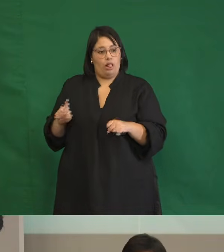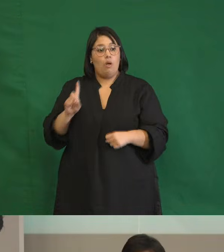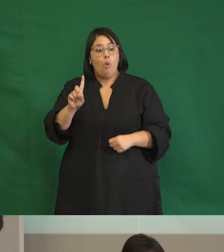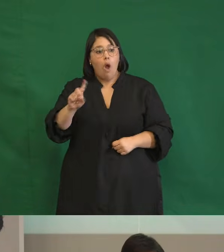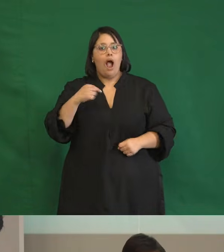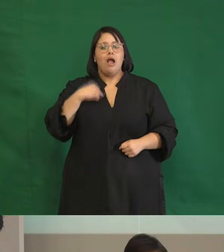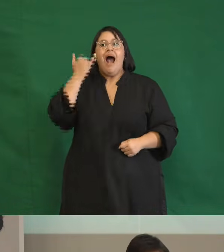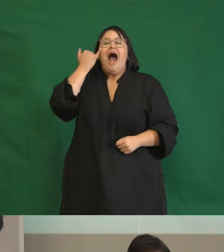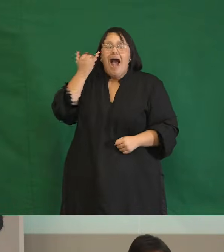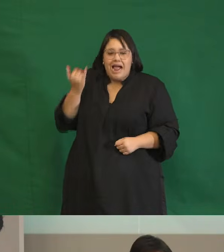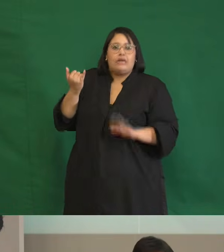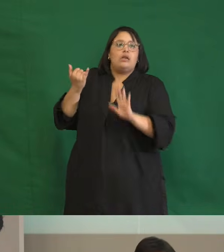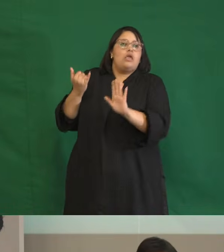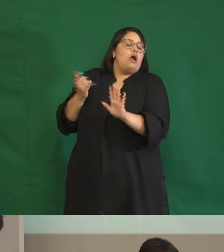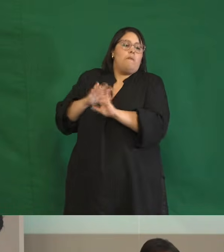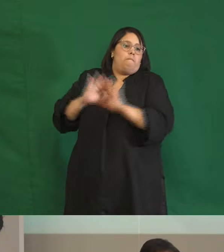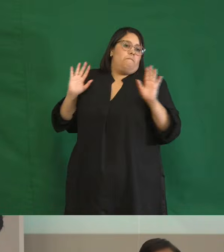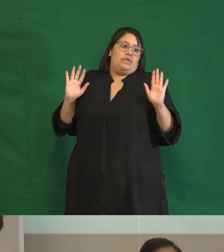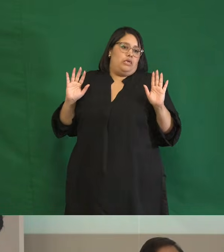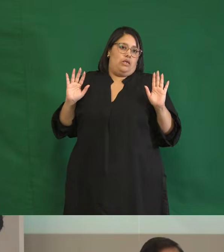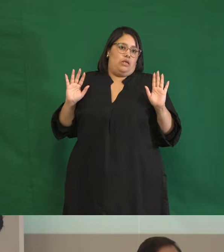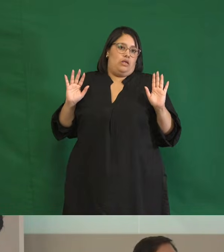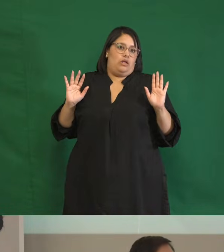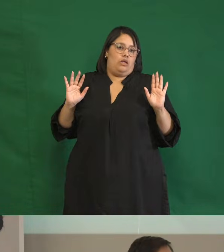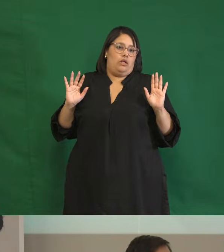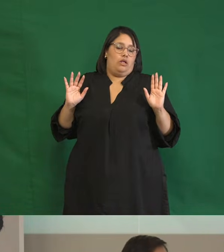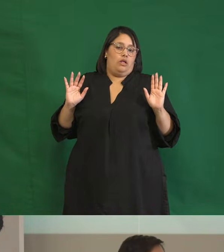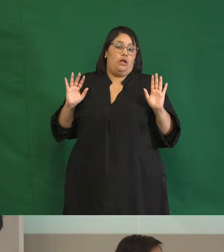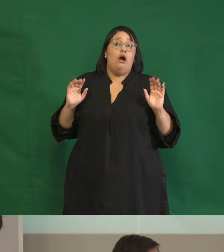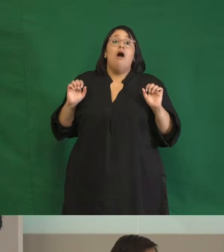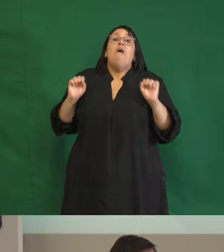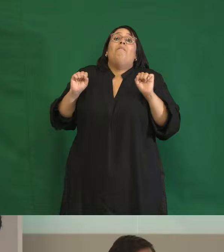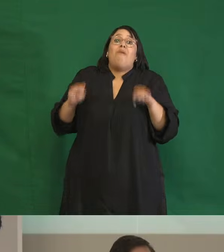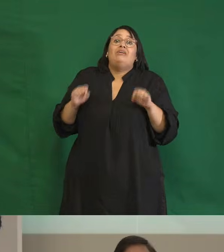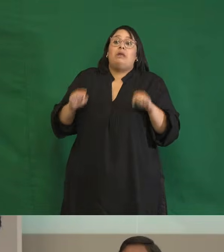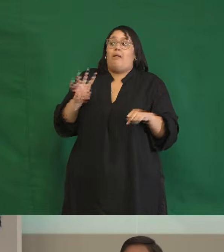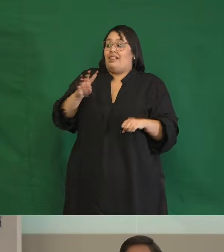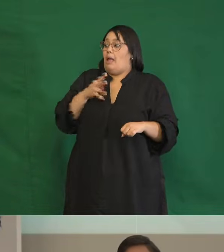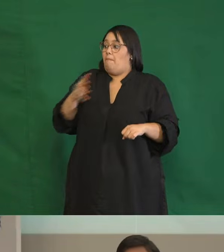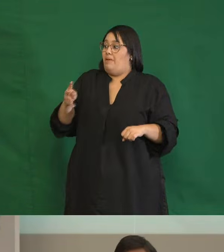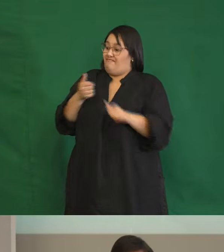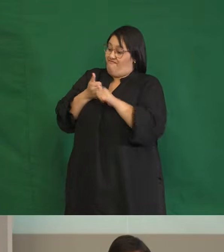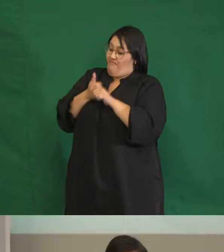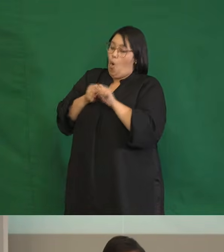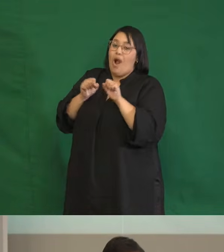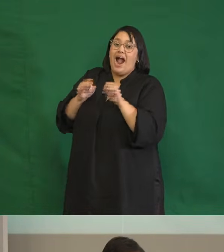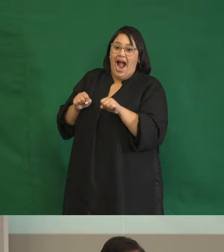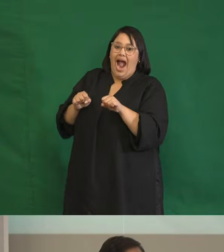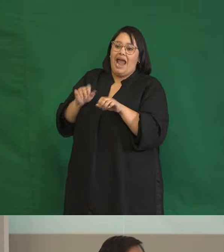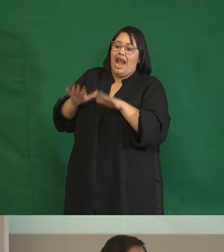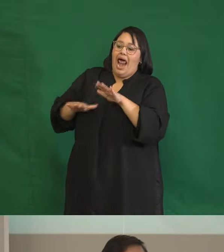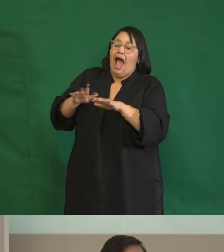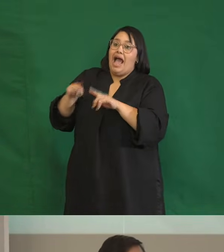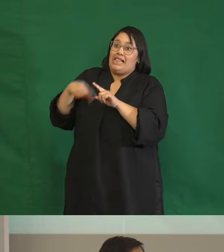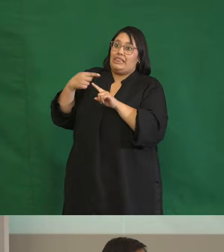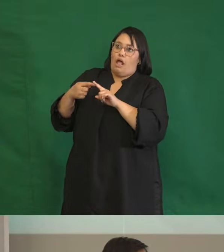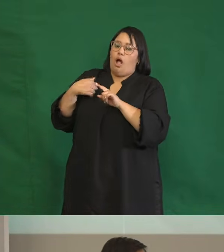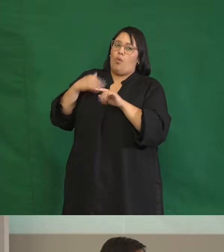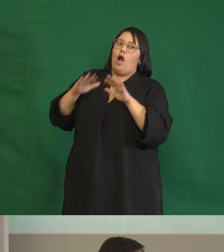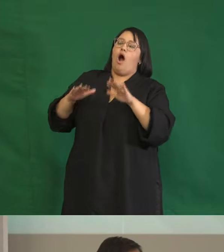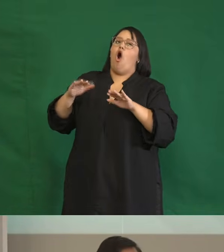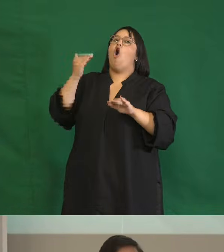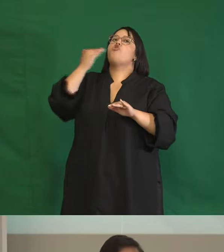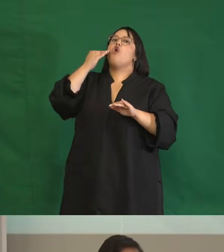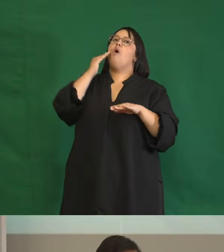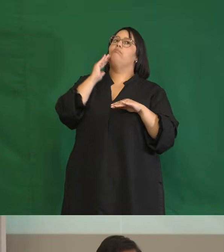an idea, as I said at the beginning. And we could follow this template until we found our feet, until we know what